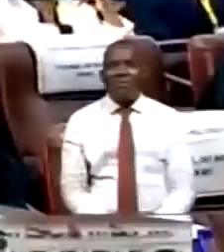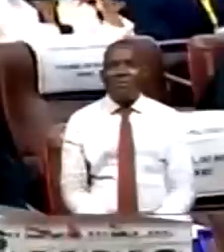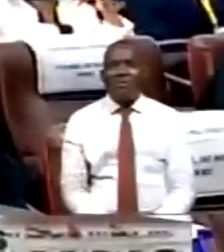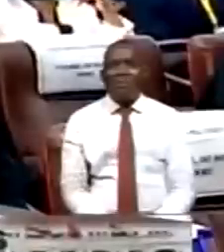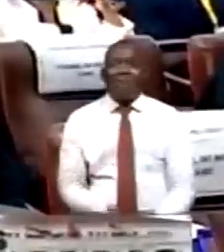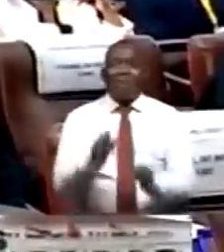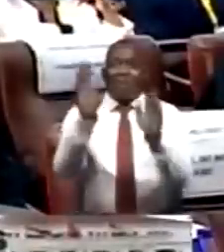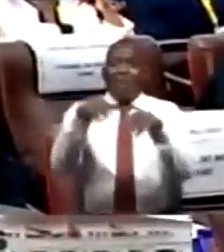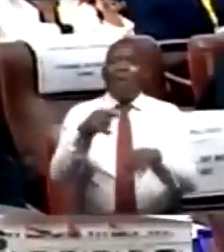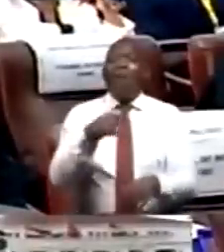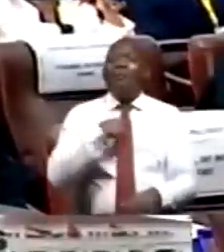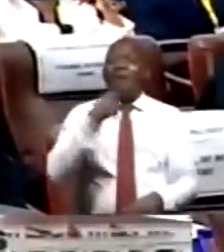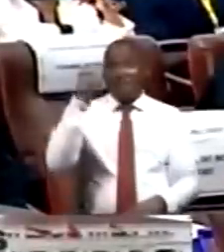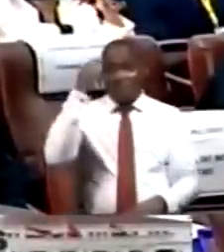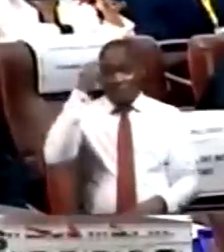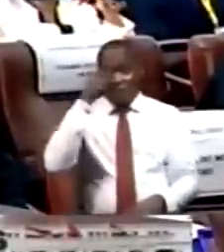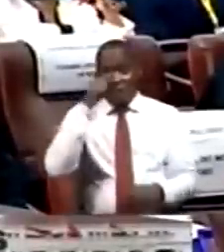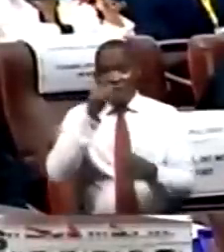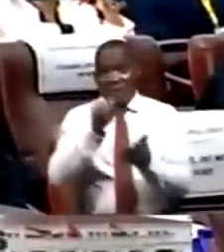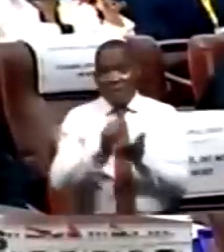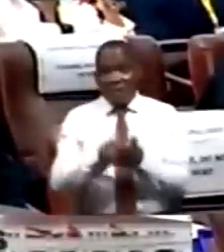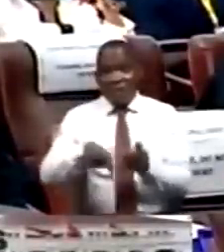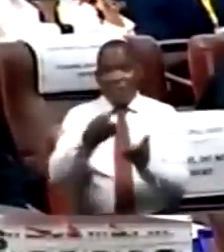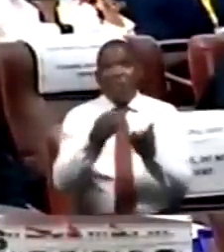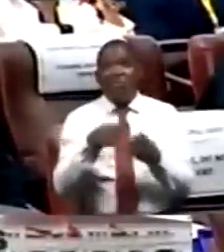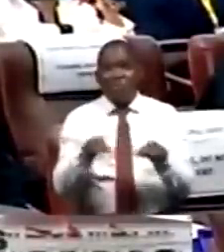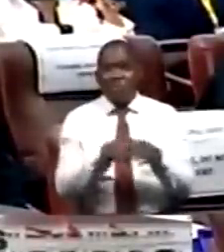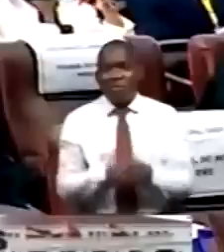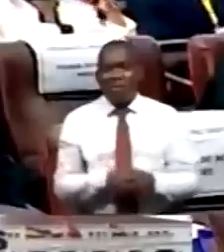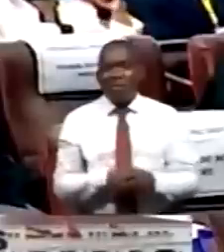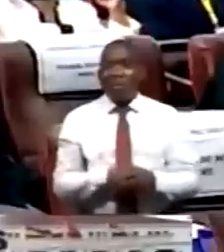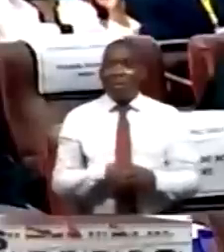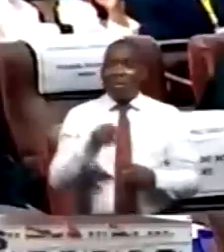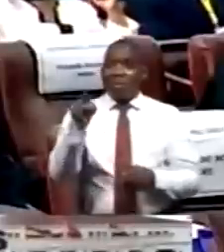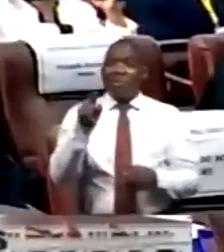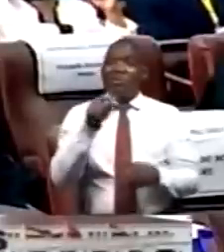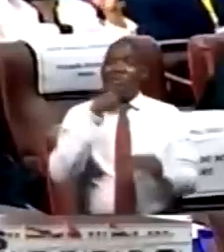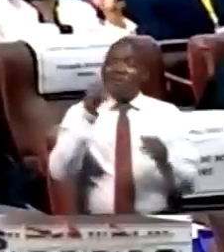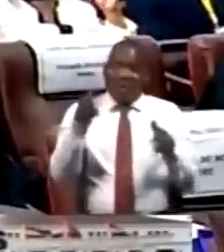I think that is an indication that we shall give to him. You are not allowed,